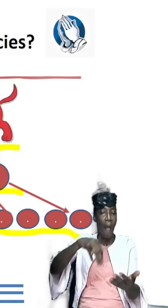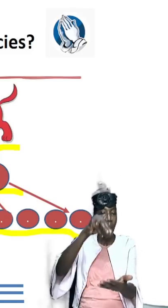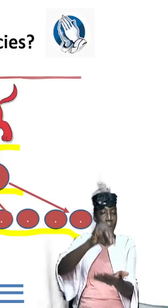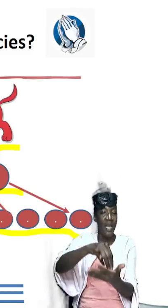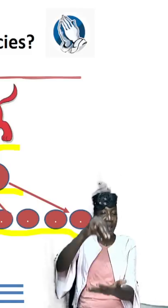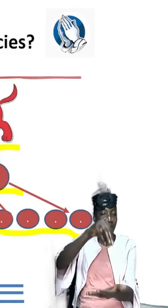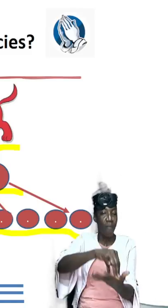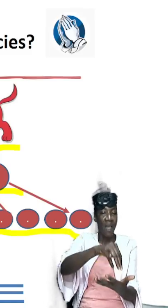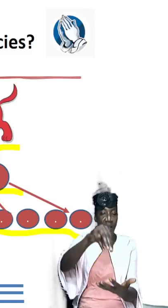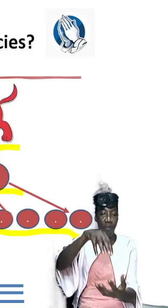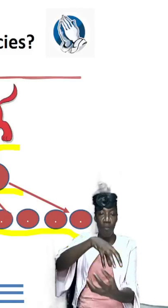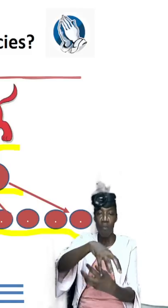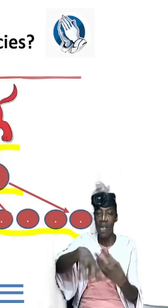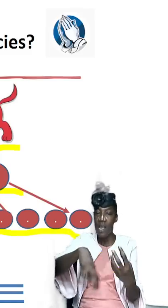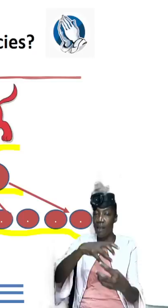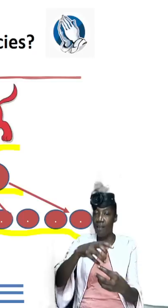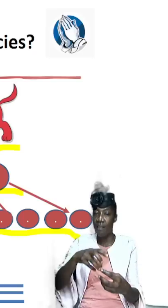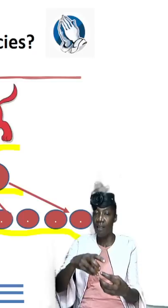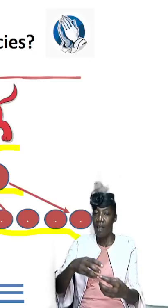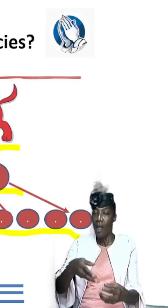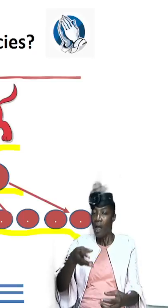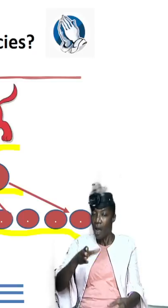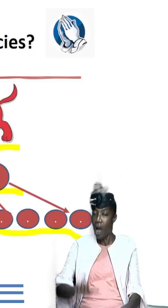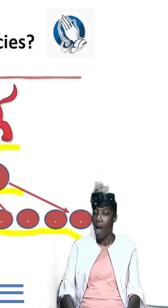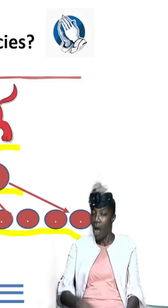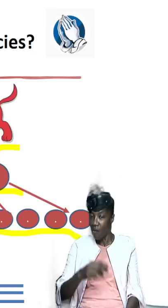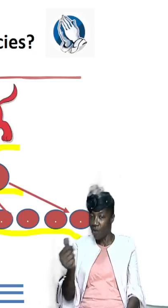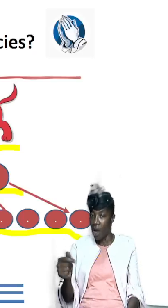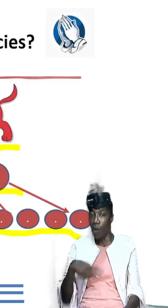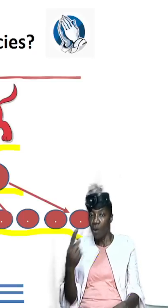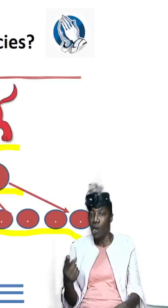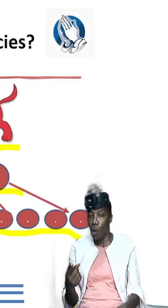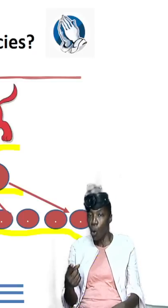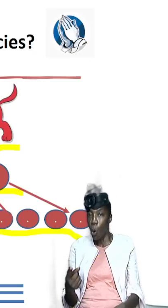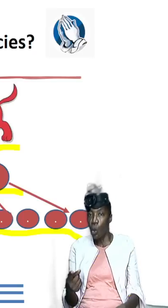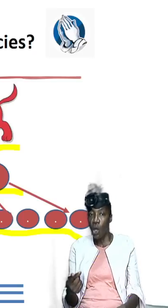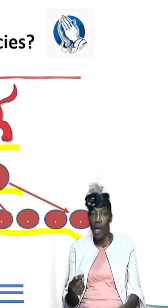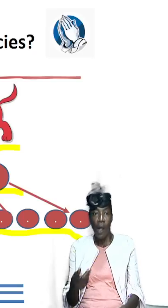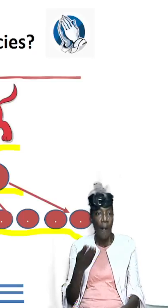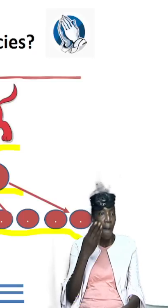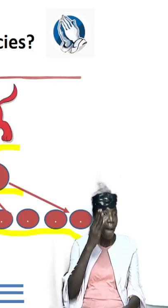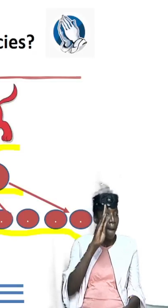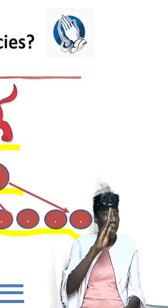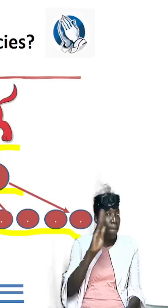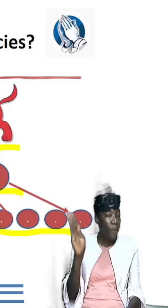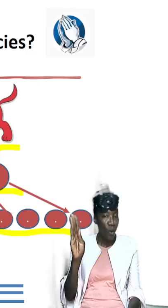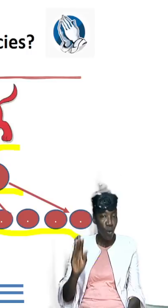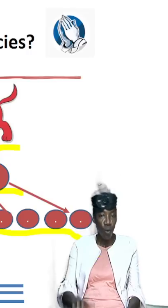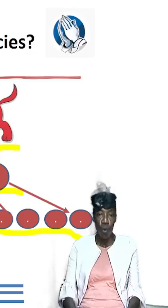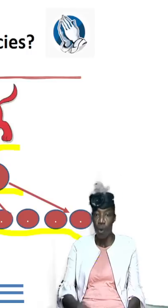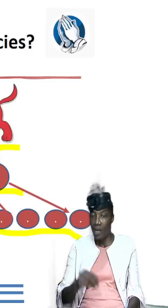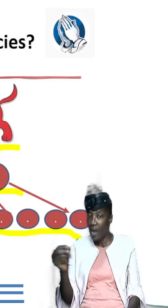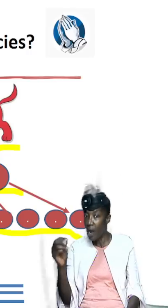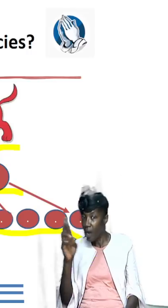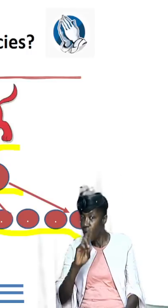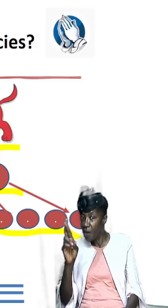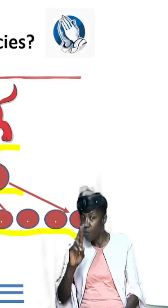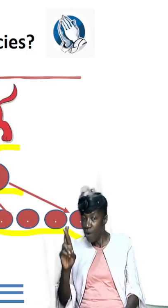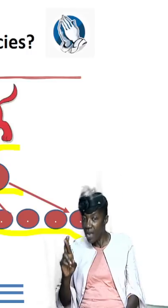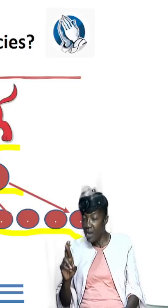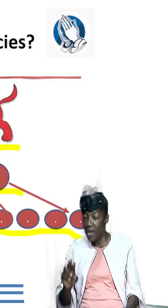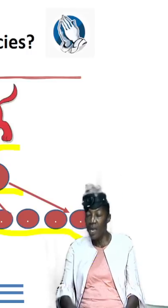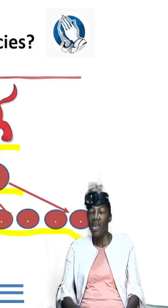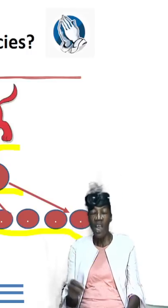right back to the blue dog at the top and the red dog at the top, where it all started, you are going to see so many of them